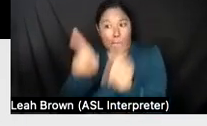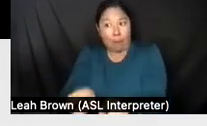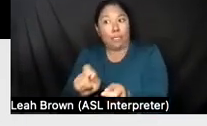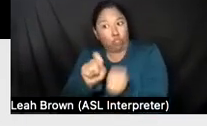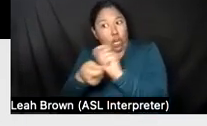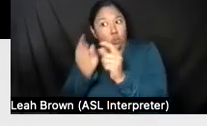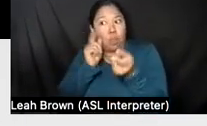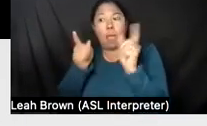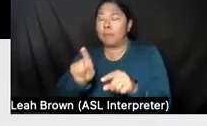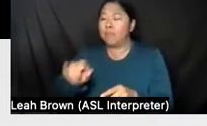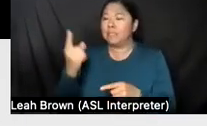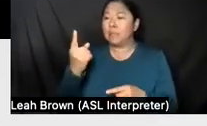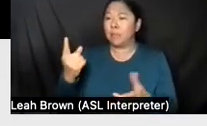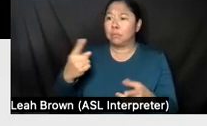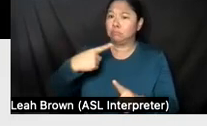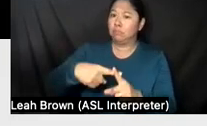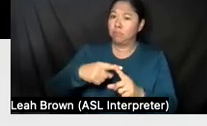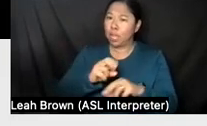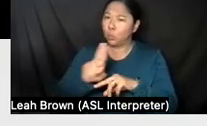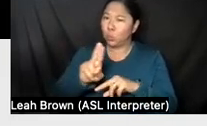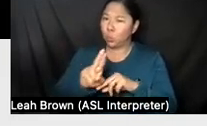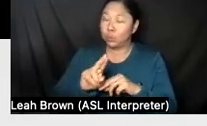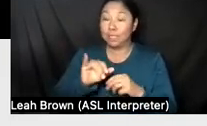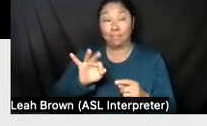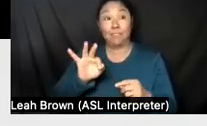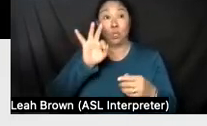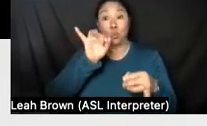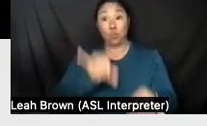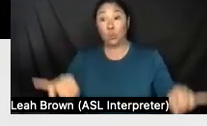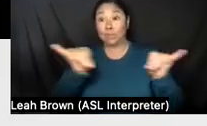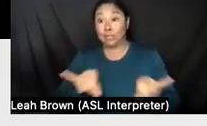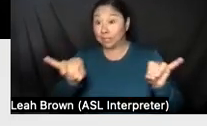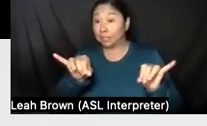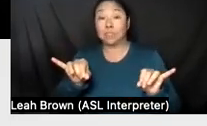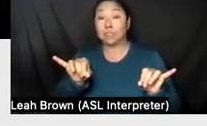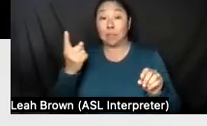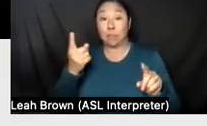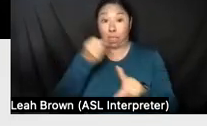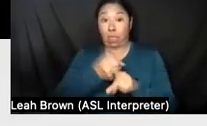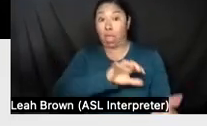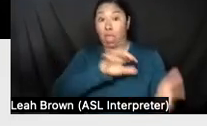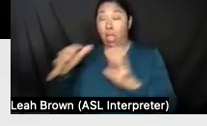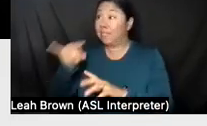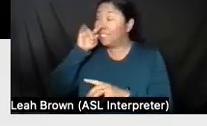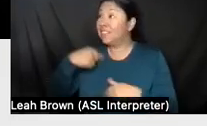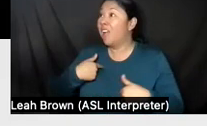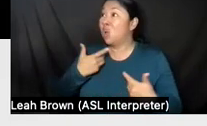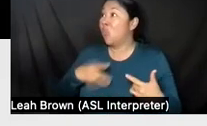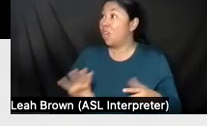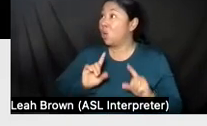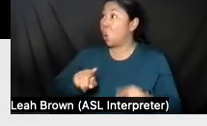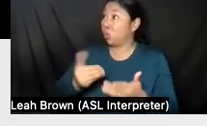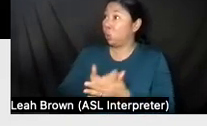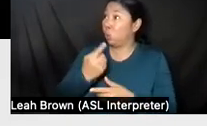child if big changes in routine are a struggle for them, or they've expressed like, oh, I don't like going to new places, there's too many